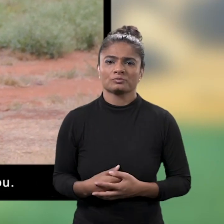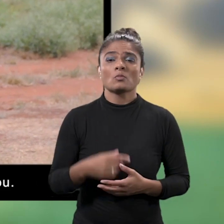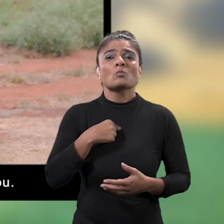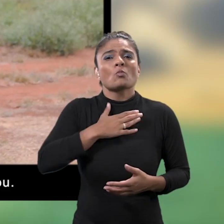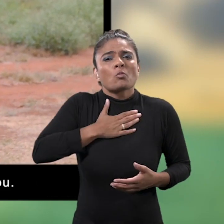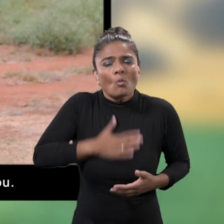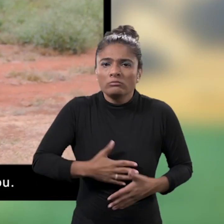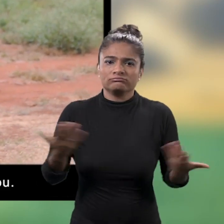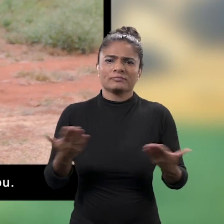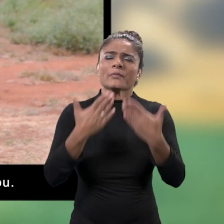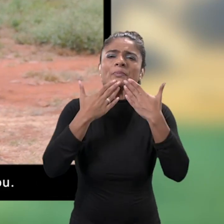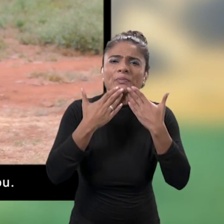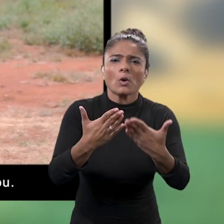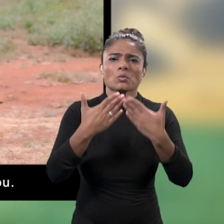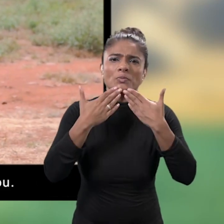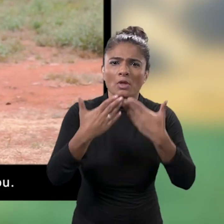Engithanda ukukutsho